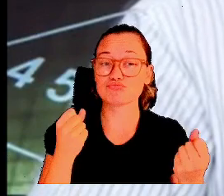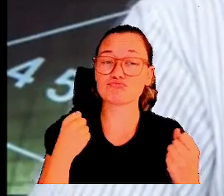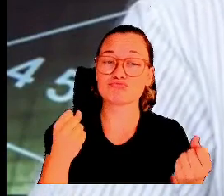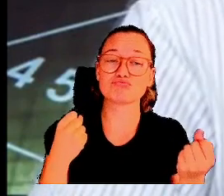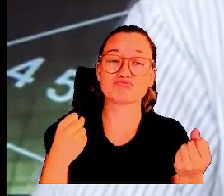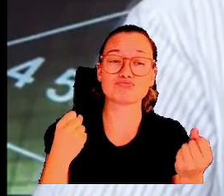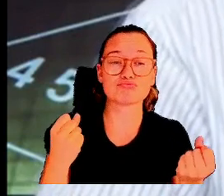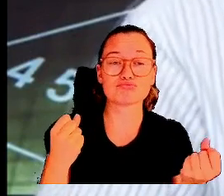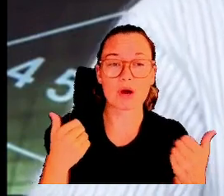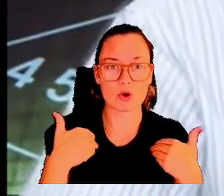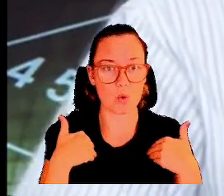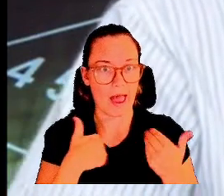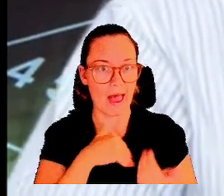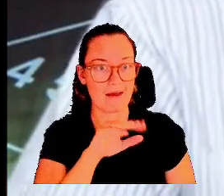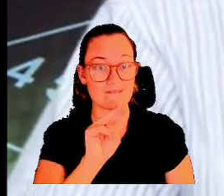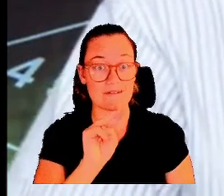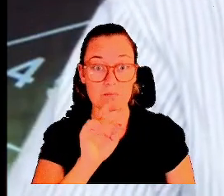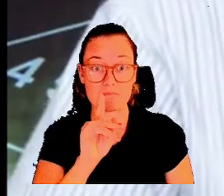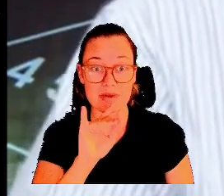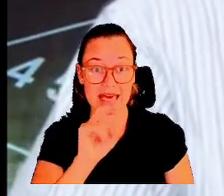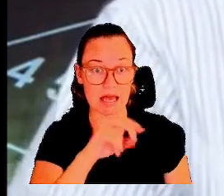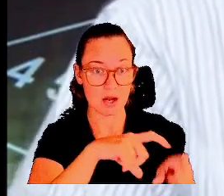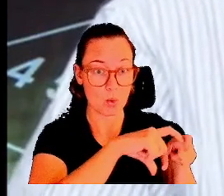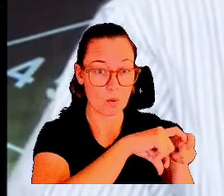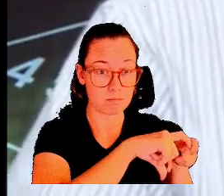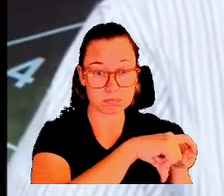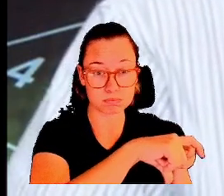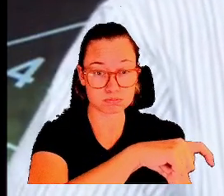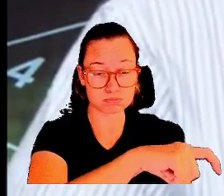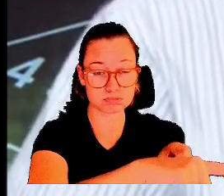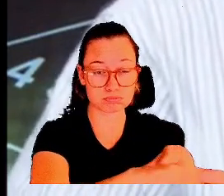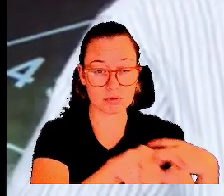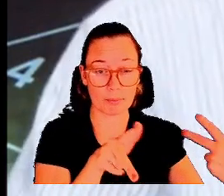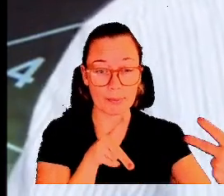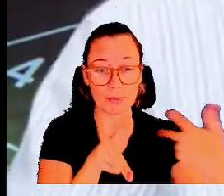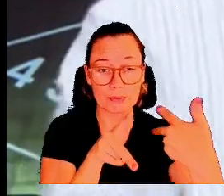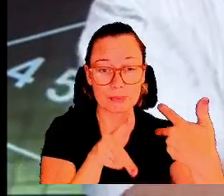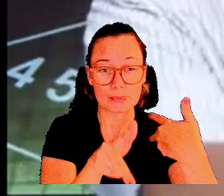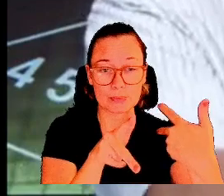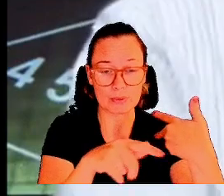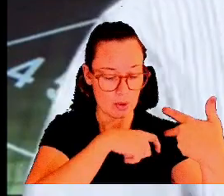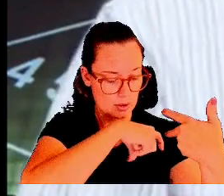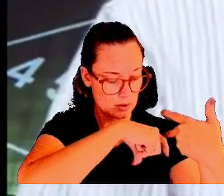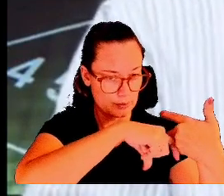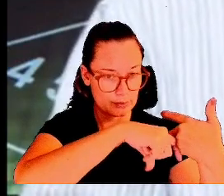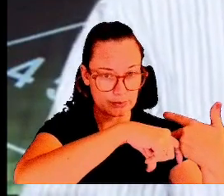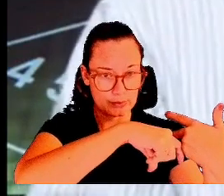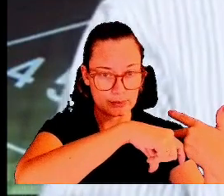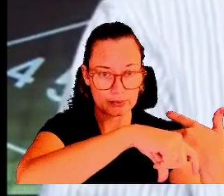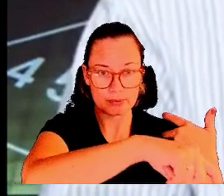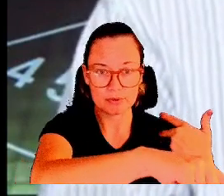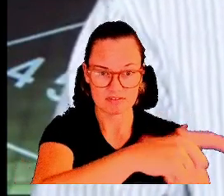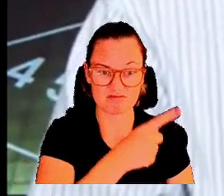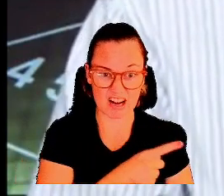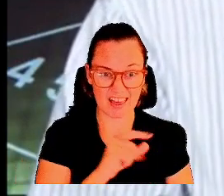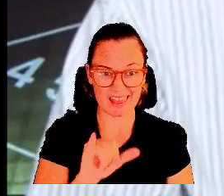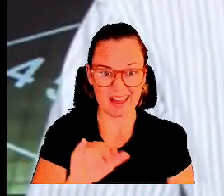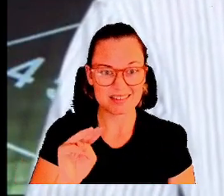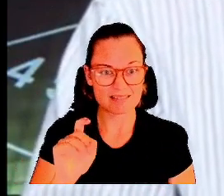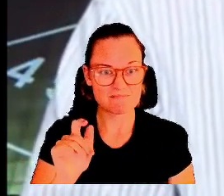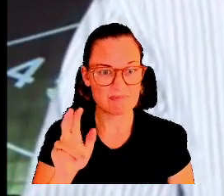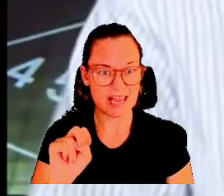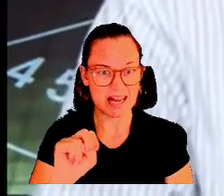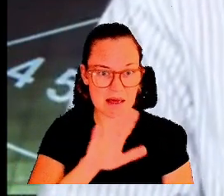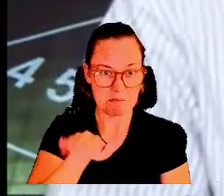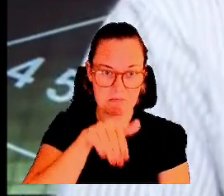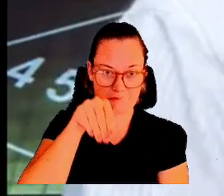a median strip. The median is in the middle between the northbound lane and the southbound lanes. So that's